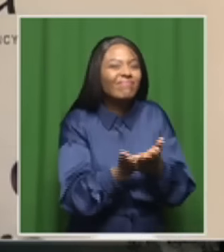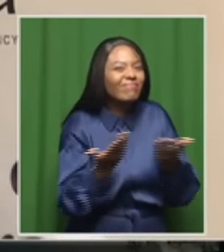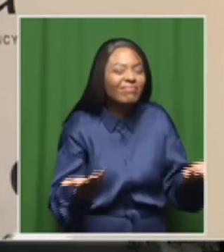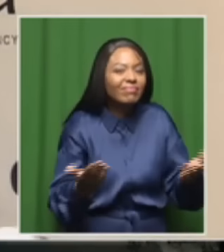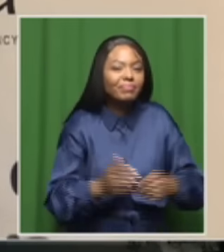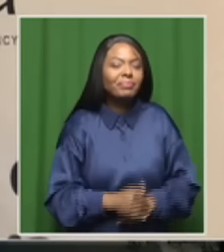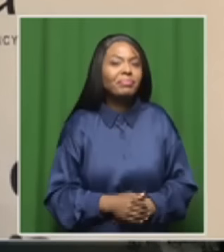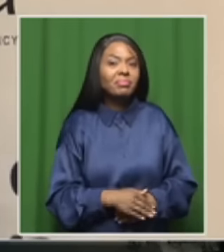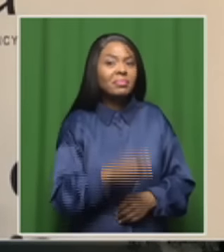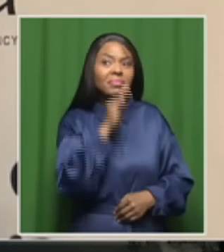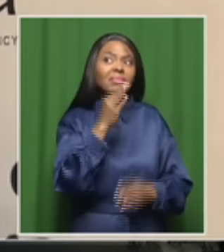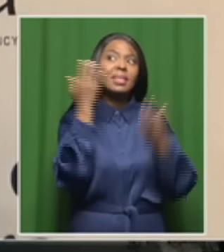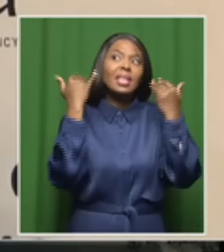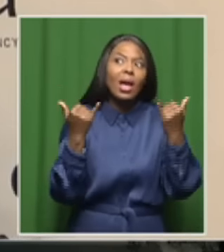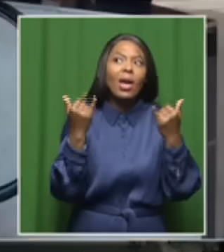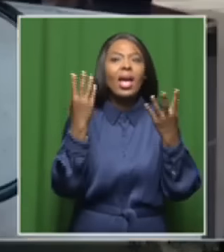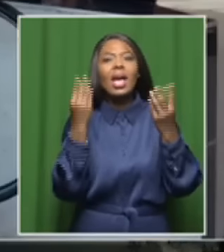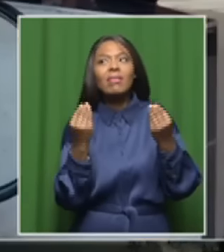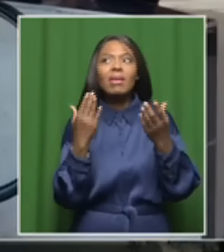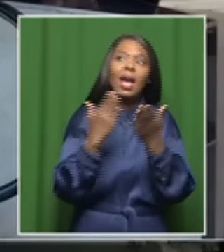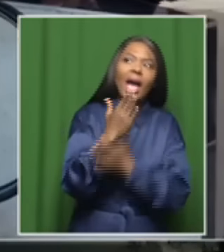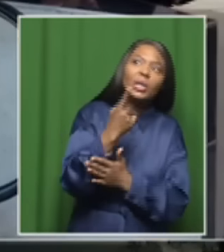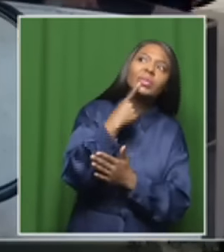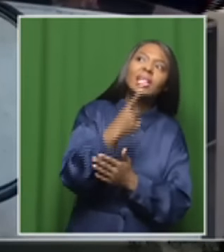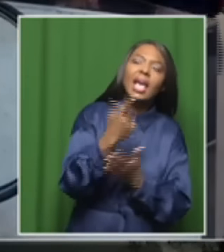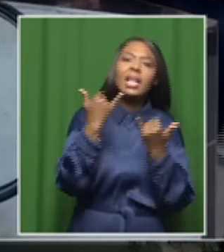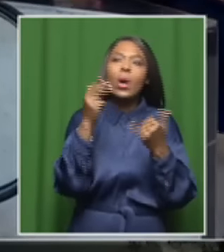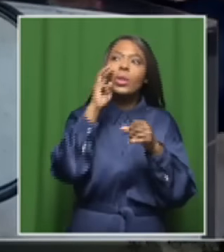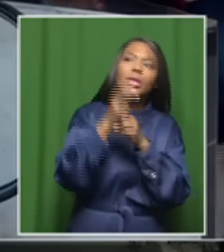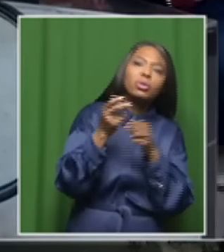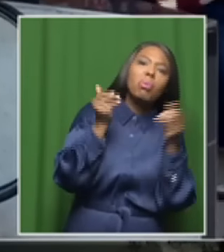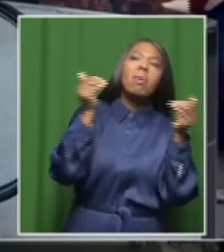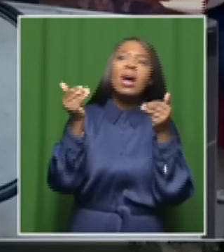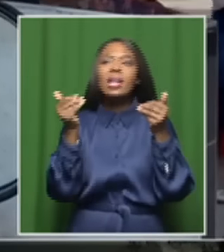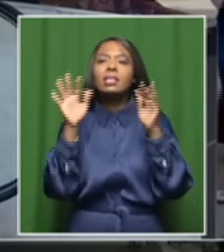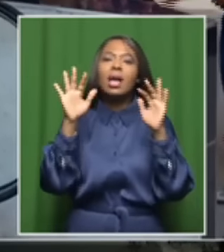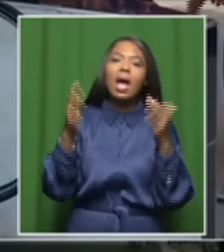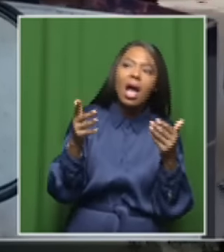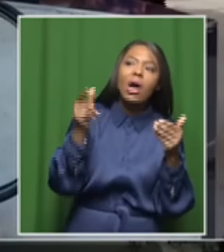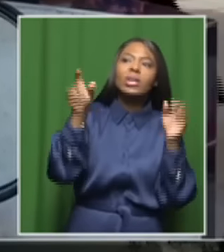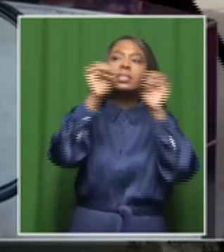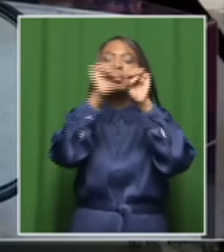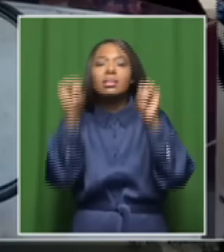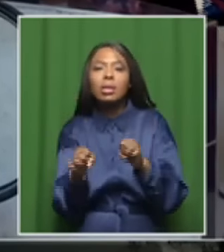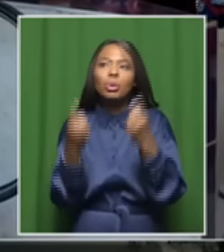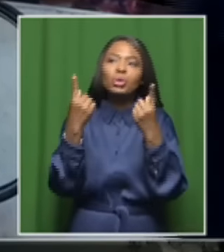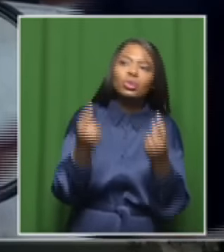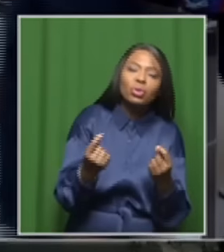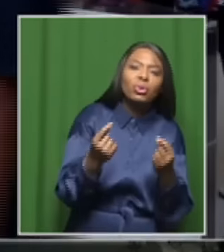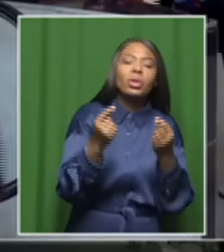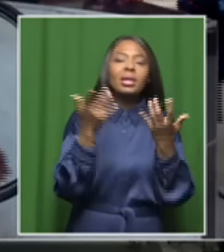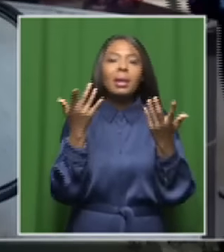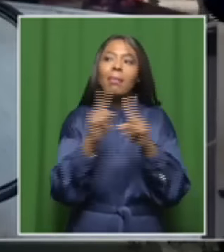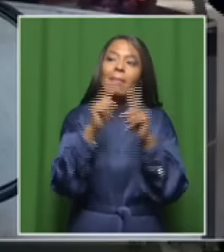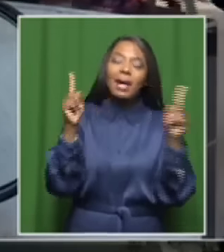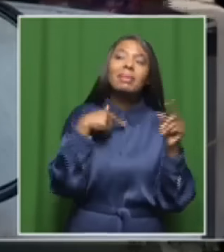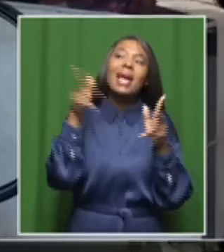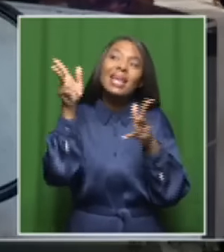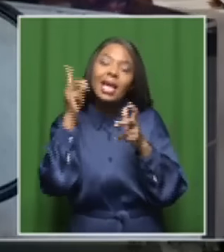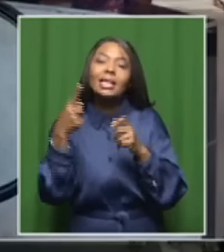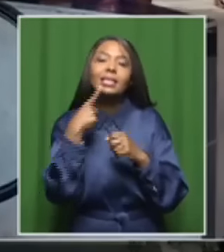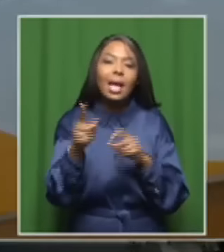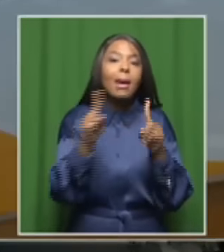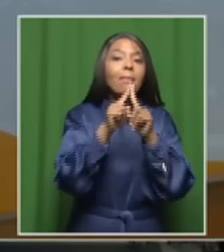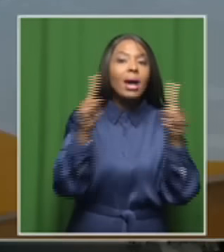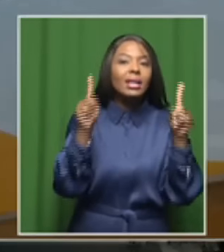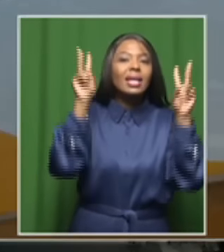rights to say, you've got to tighten up these controls. And I hear what you are saying, but then in terms